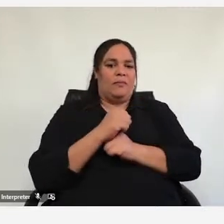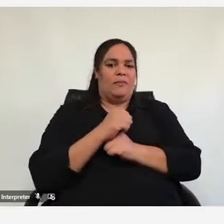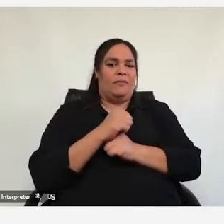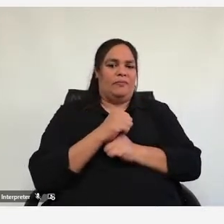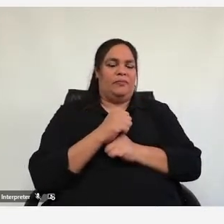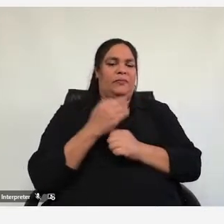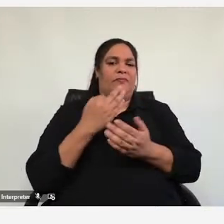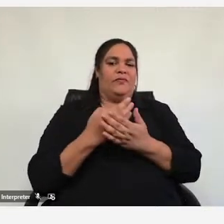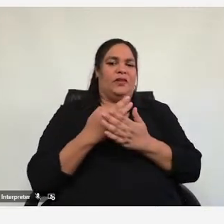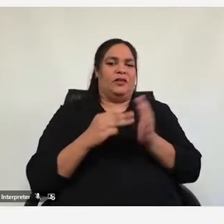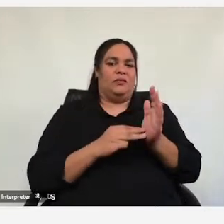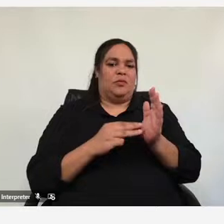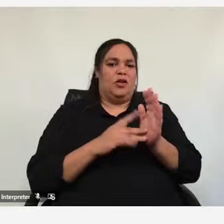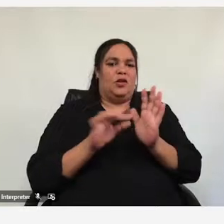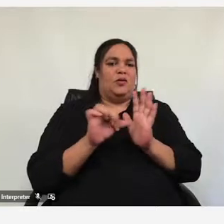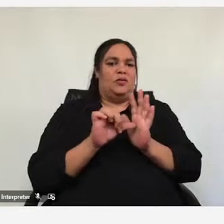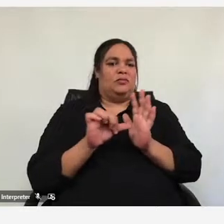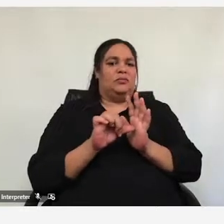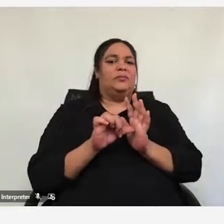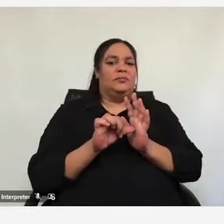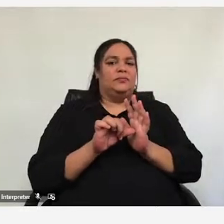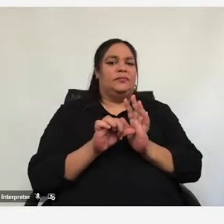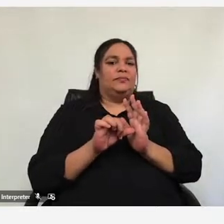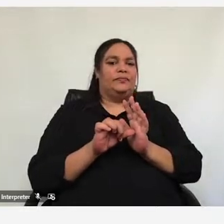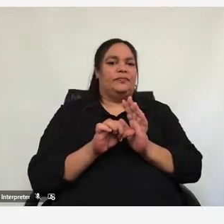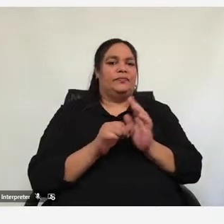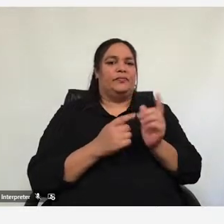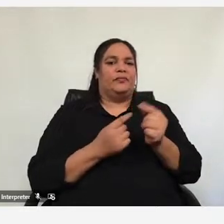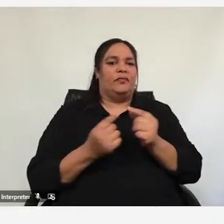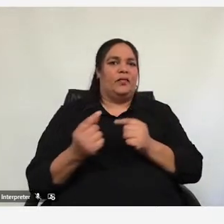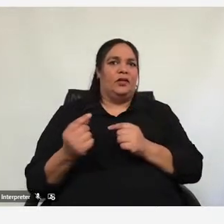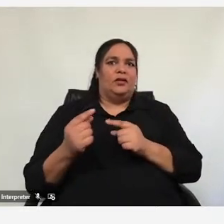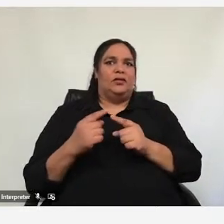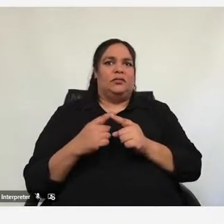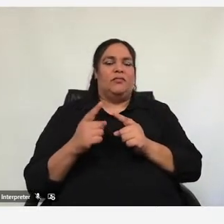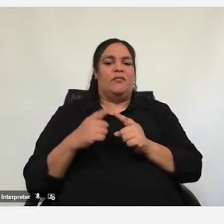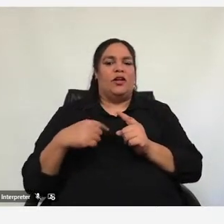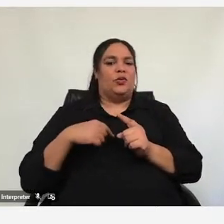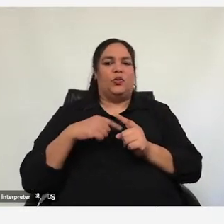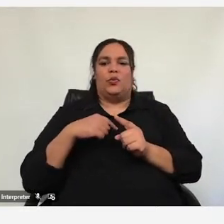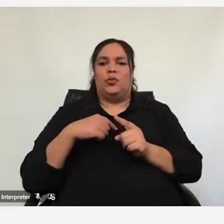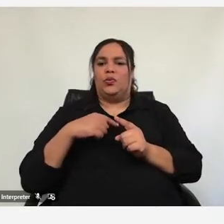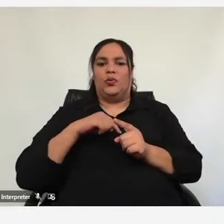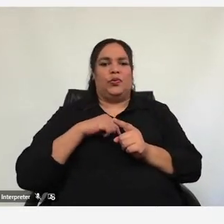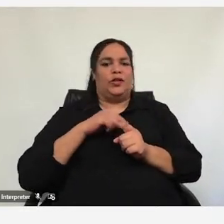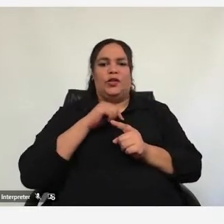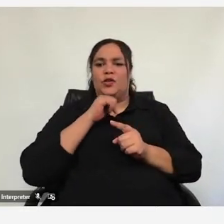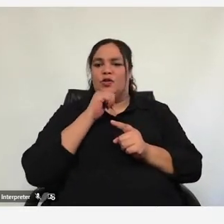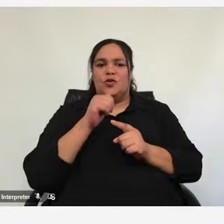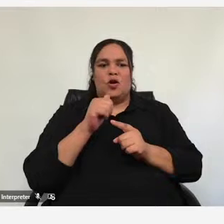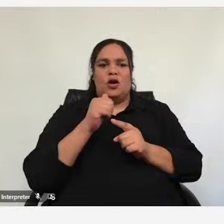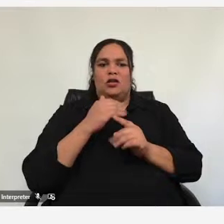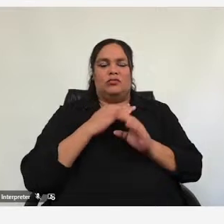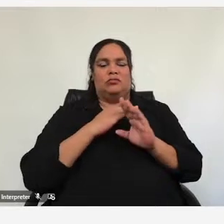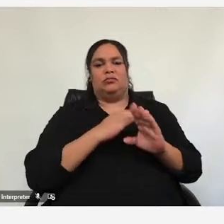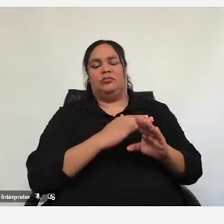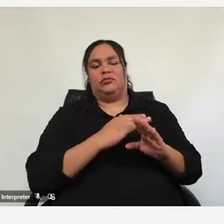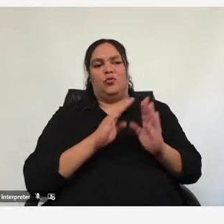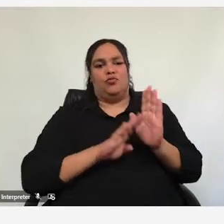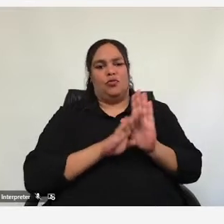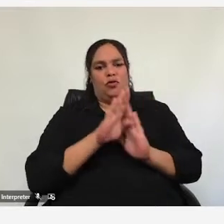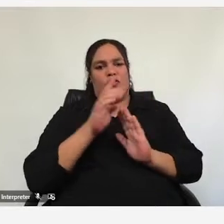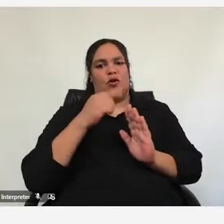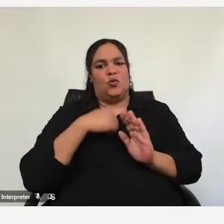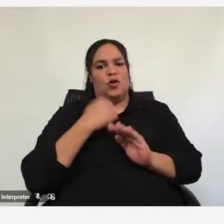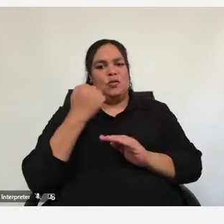funding model that prioritizes disadvantaged communities. We do not oppose progress. We